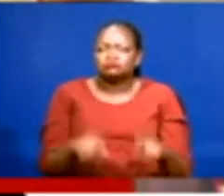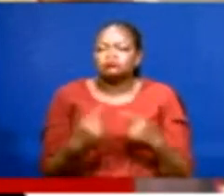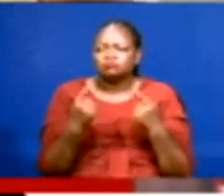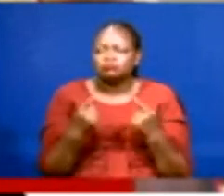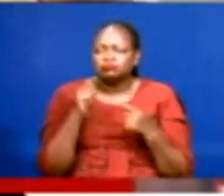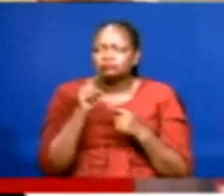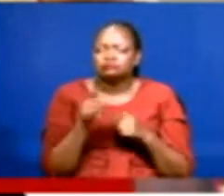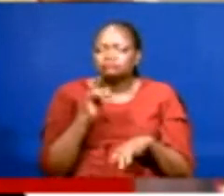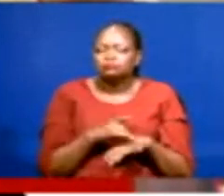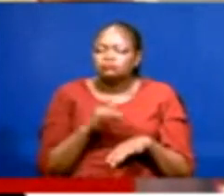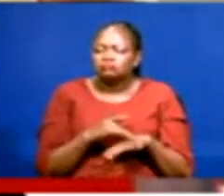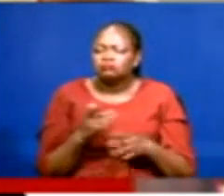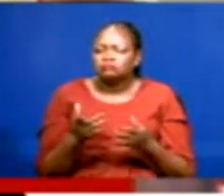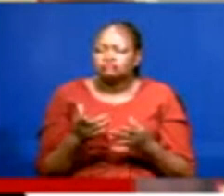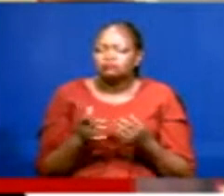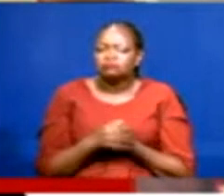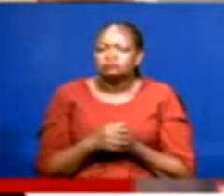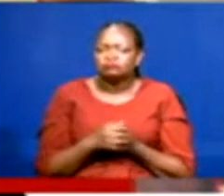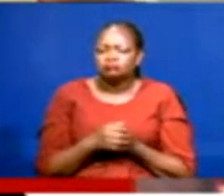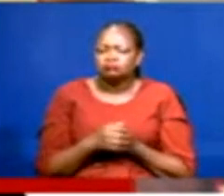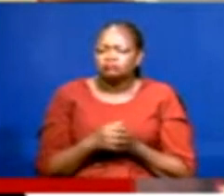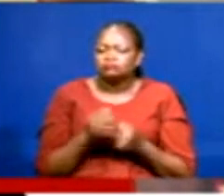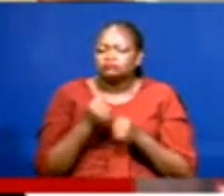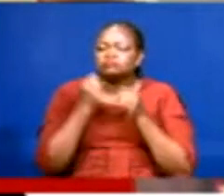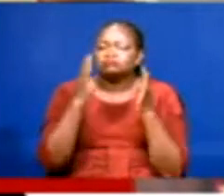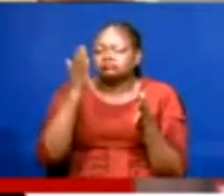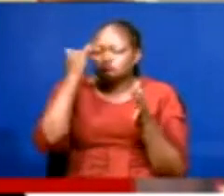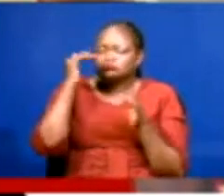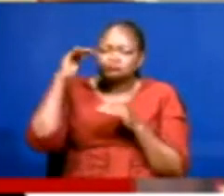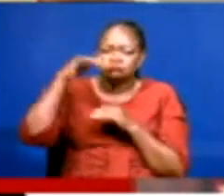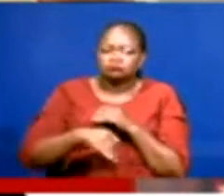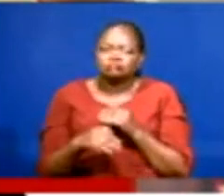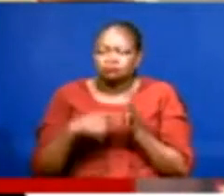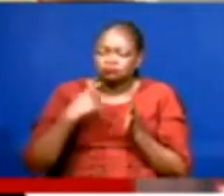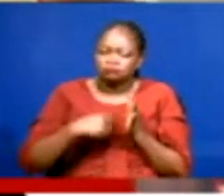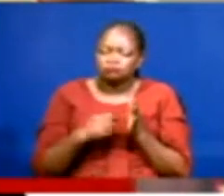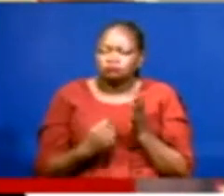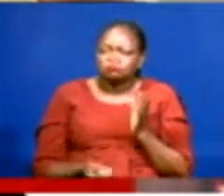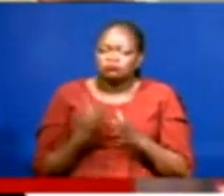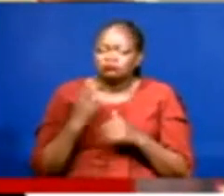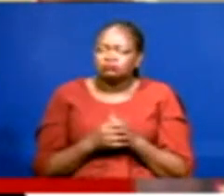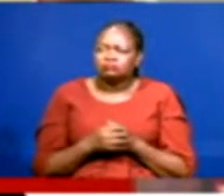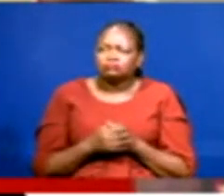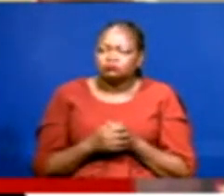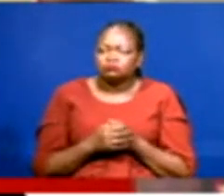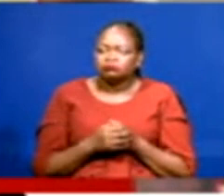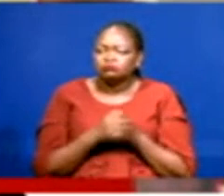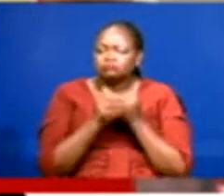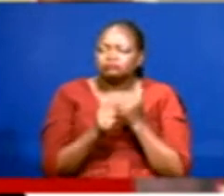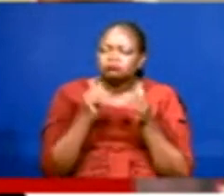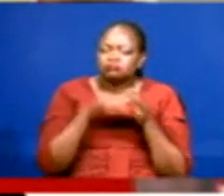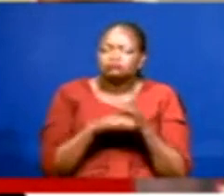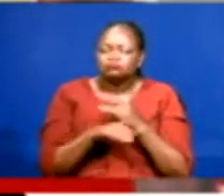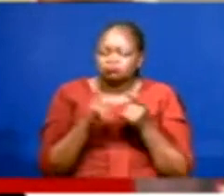These effects are compounded and amplified by declining manufacturing productivity, skewed access